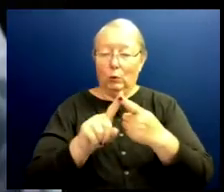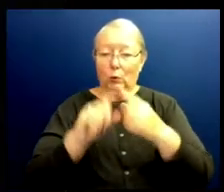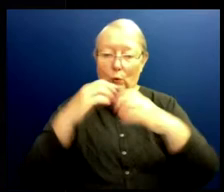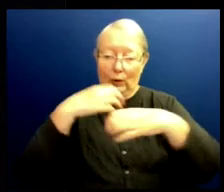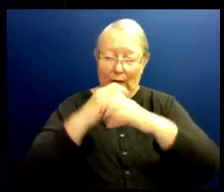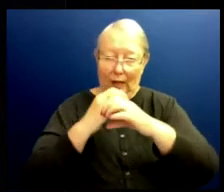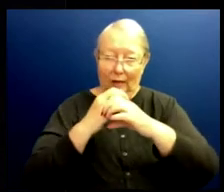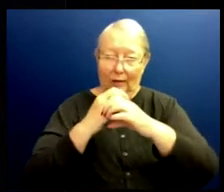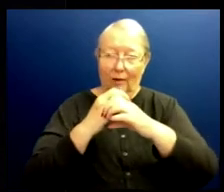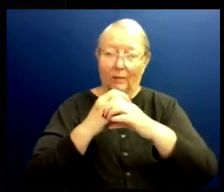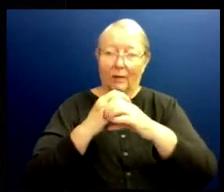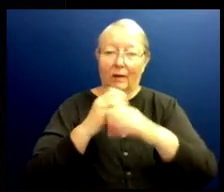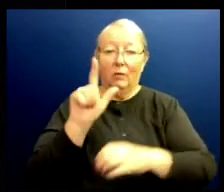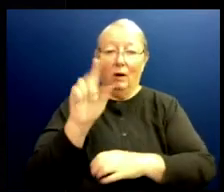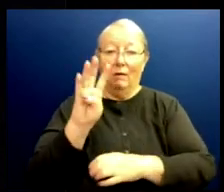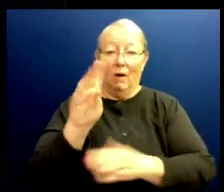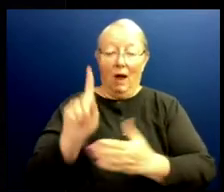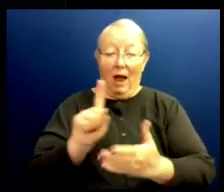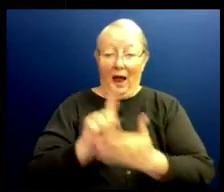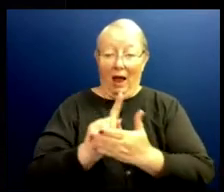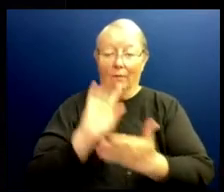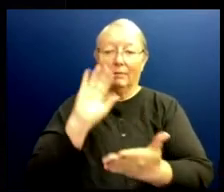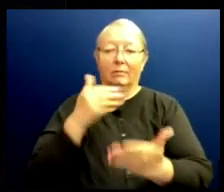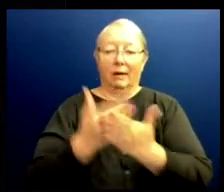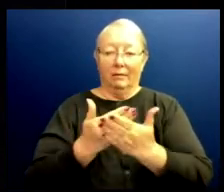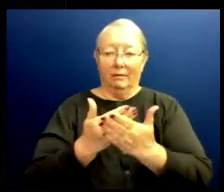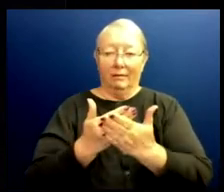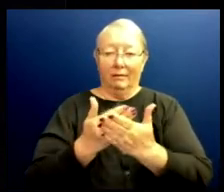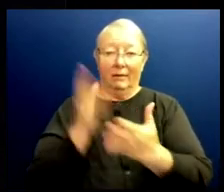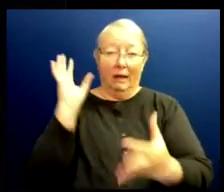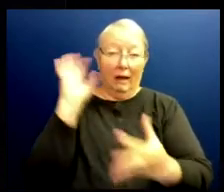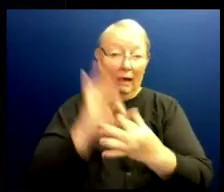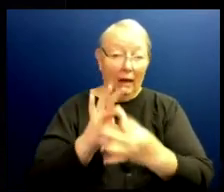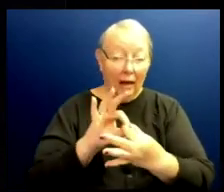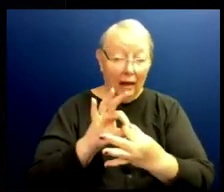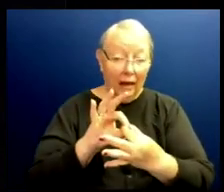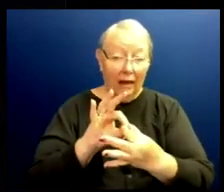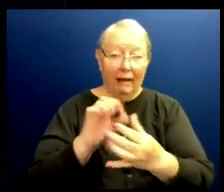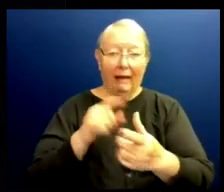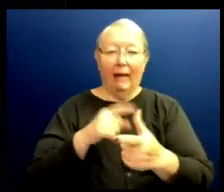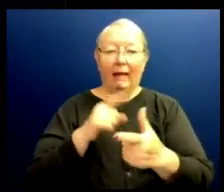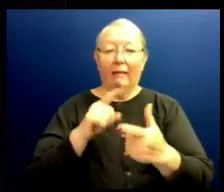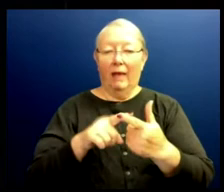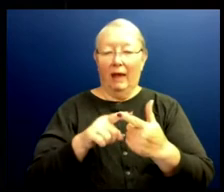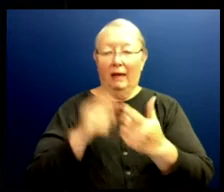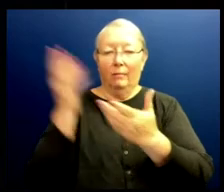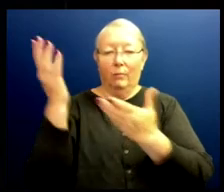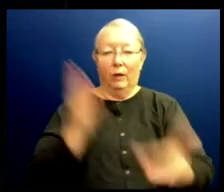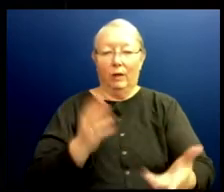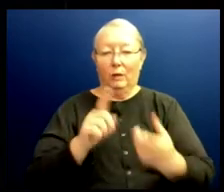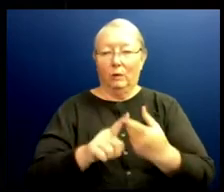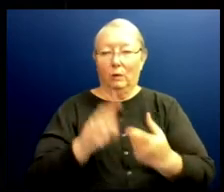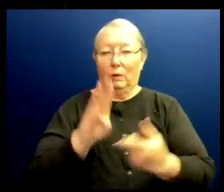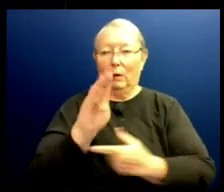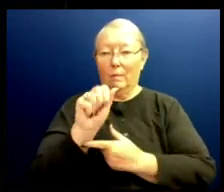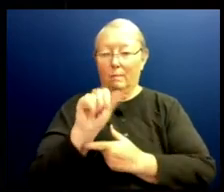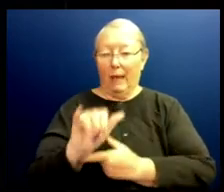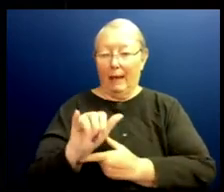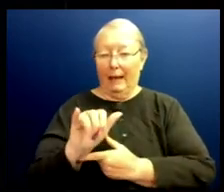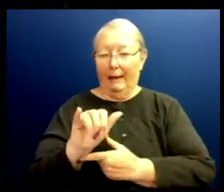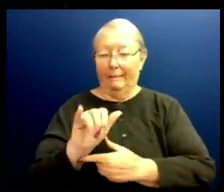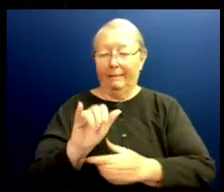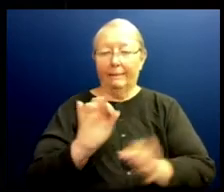it catches up with the Hubble and latches onto it and brings it into the bay. And for the next